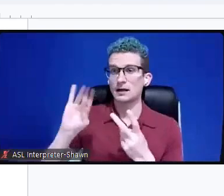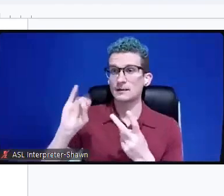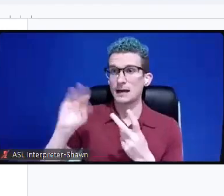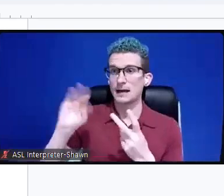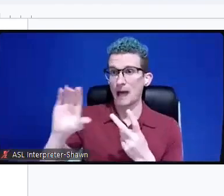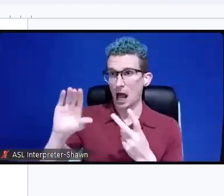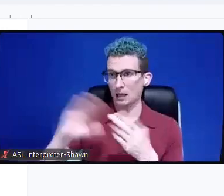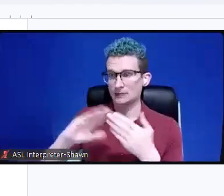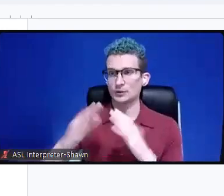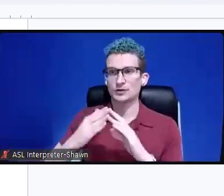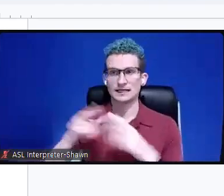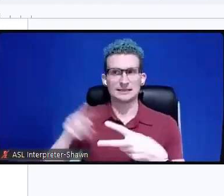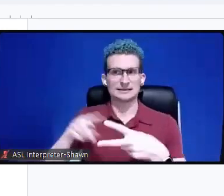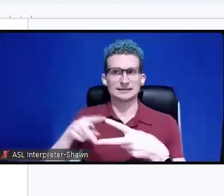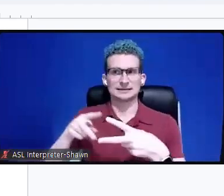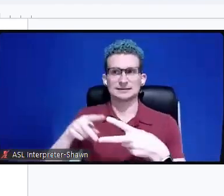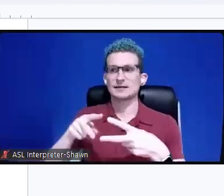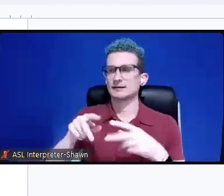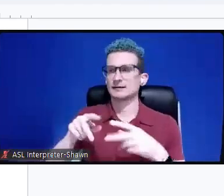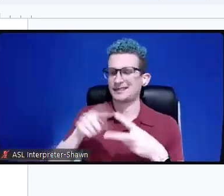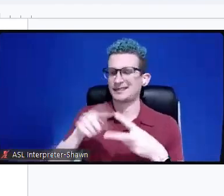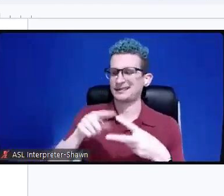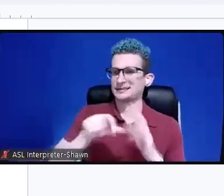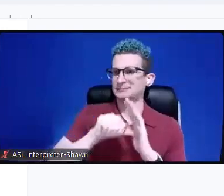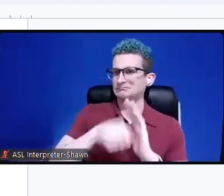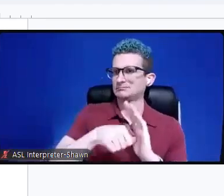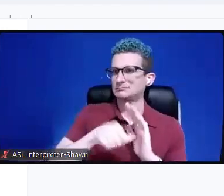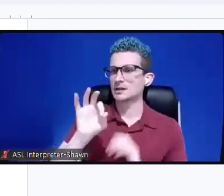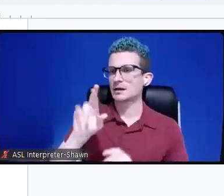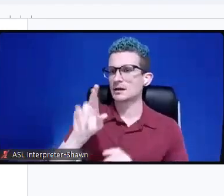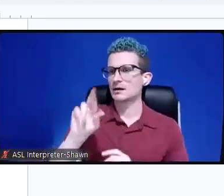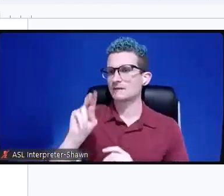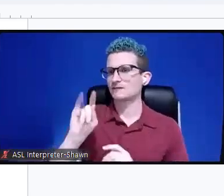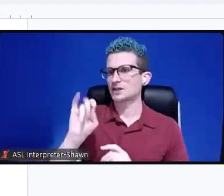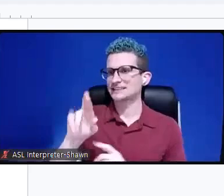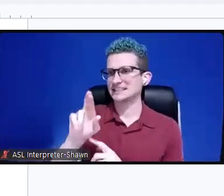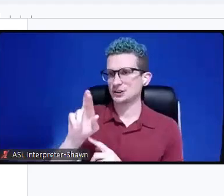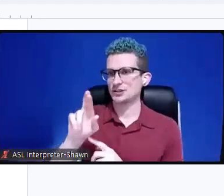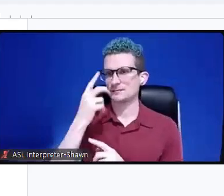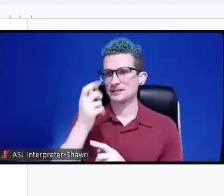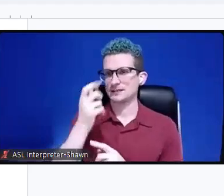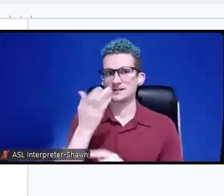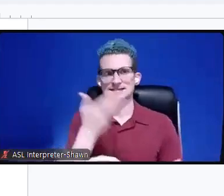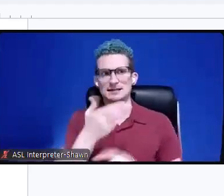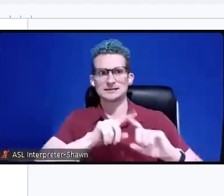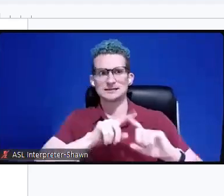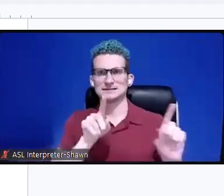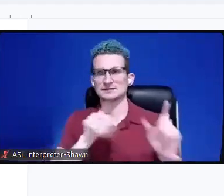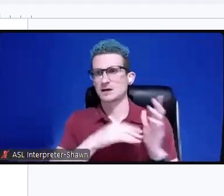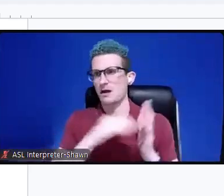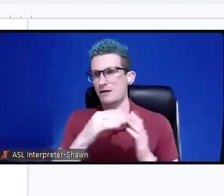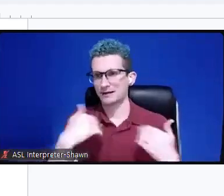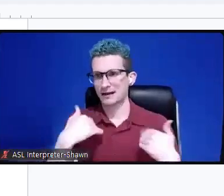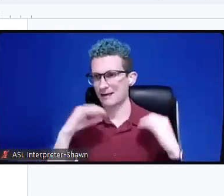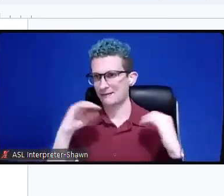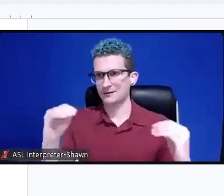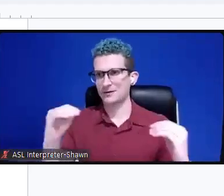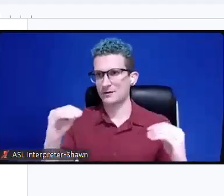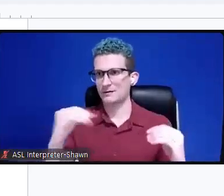Emphasis on the rural and frontier spot for me because it's very different, and they often don't get a voice up here. So I really want to make sure that we're listening to